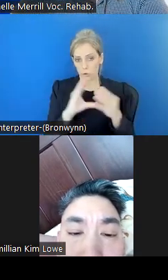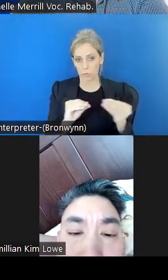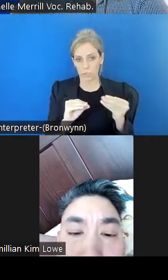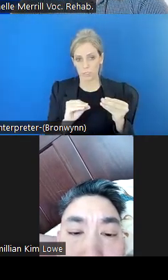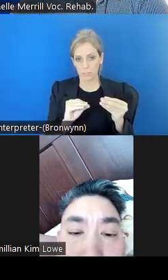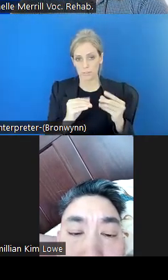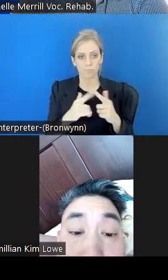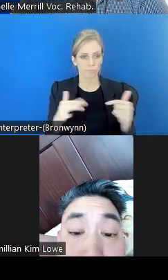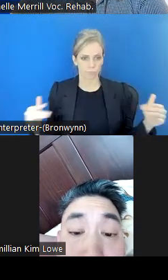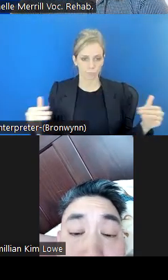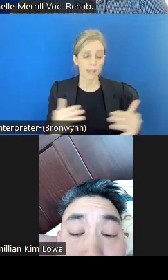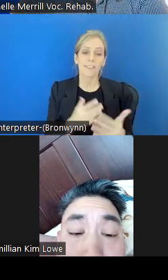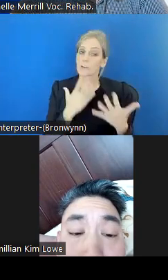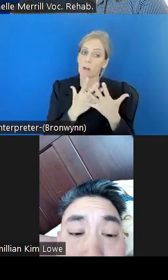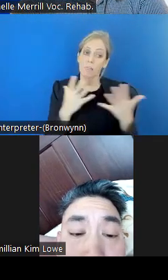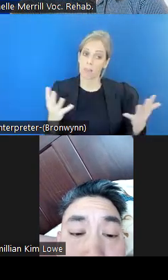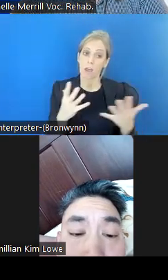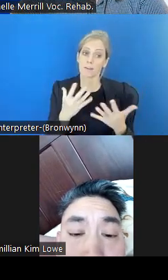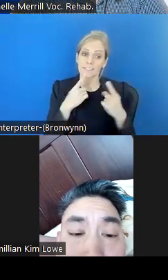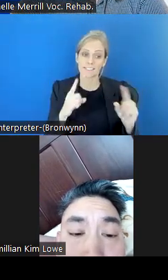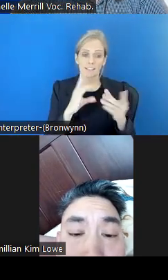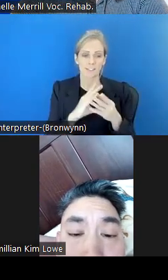those. And contact information.